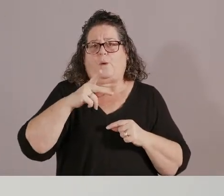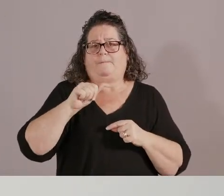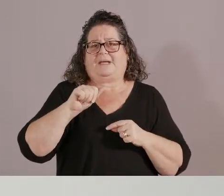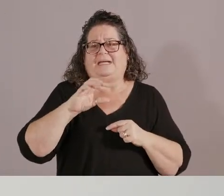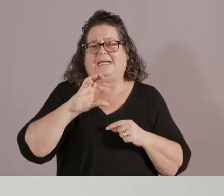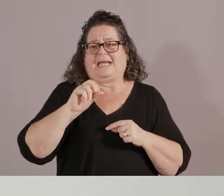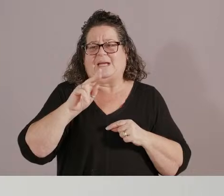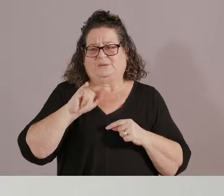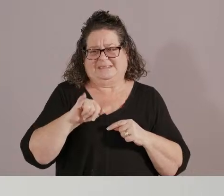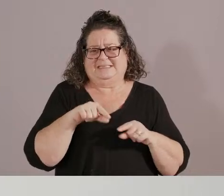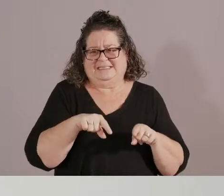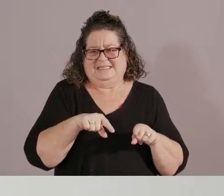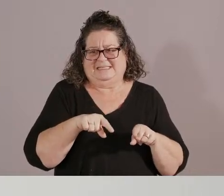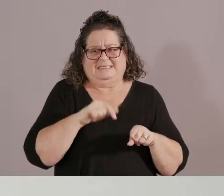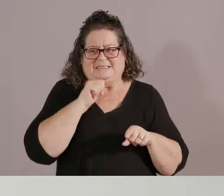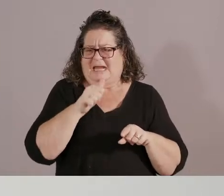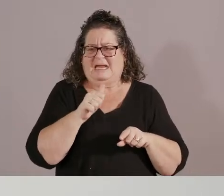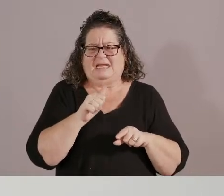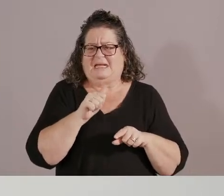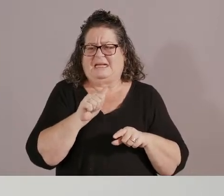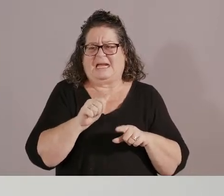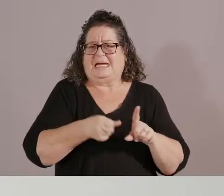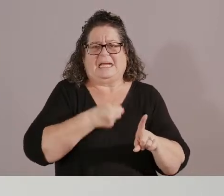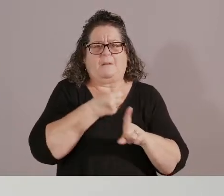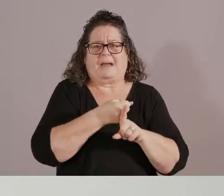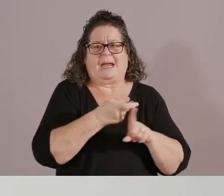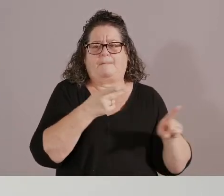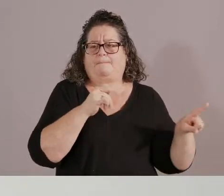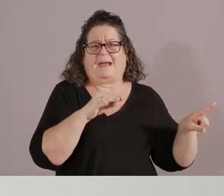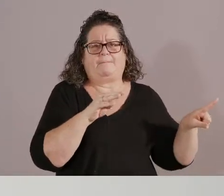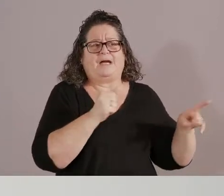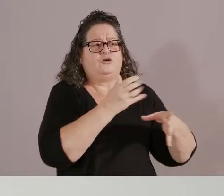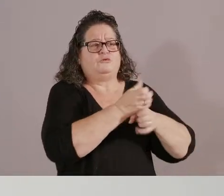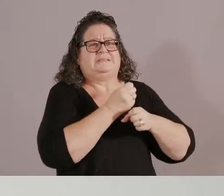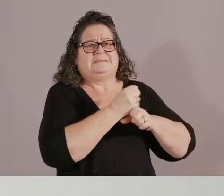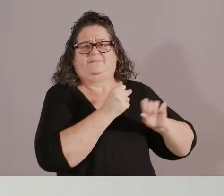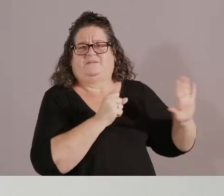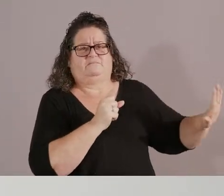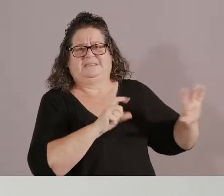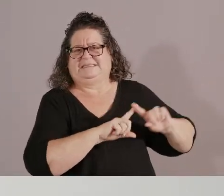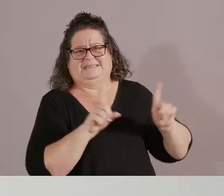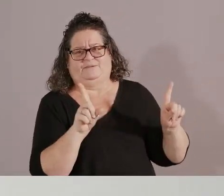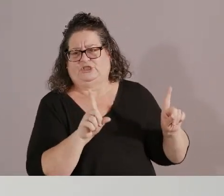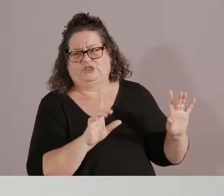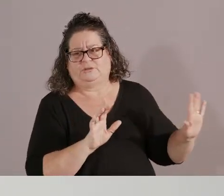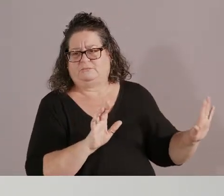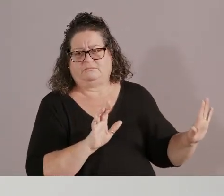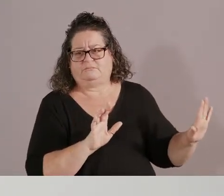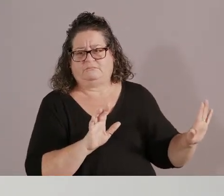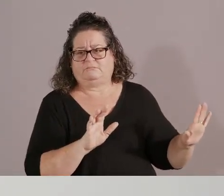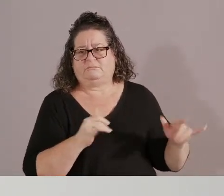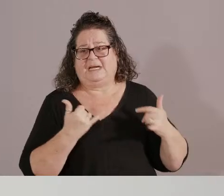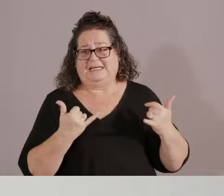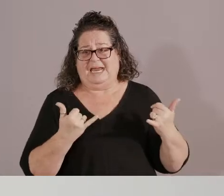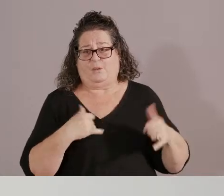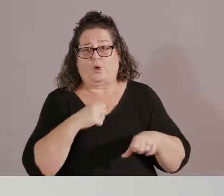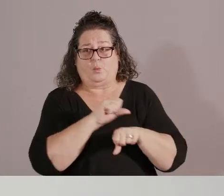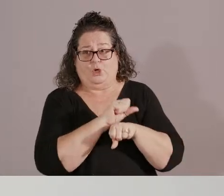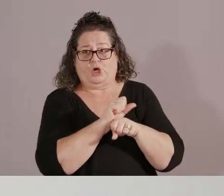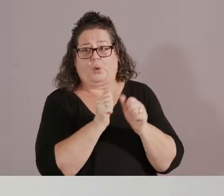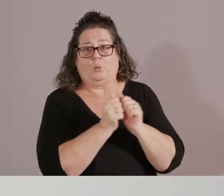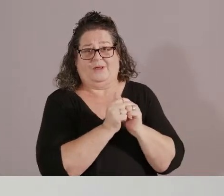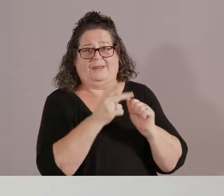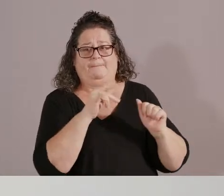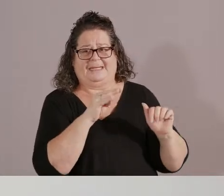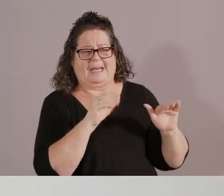allocation at this point. What we would recommend, we are working very closely with Pima County. Pima County has developed a plan, has